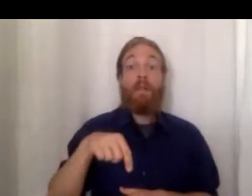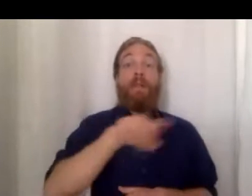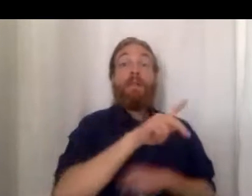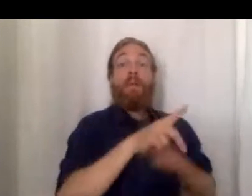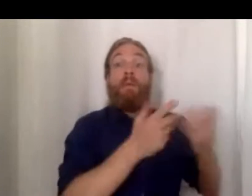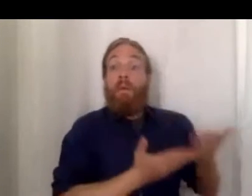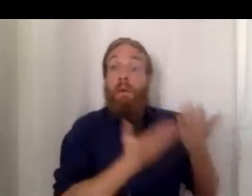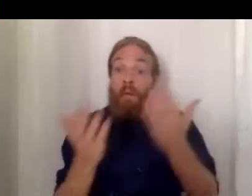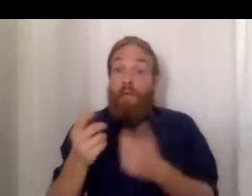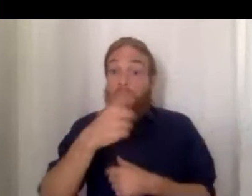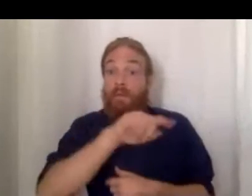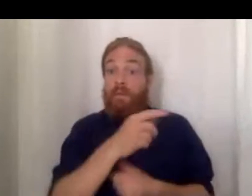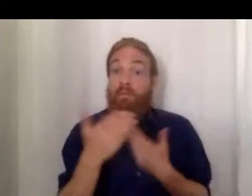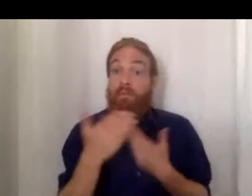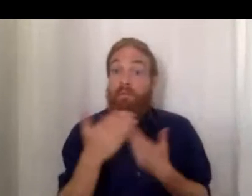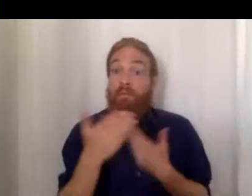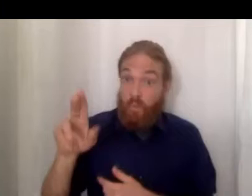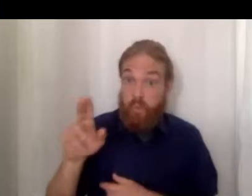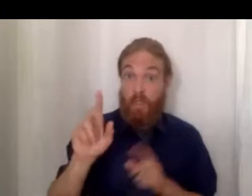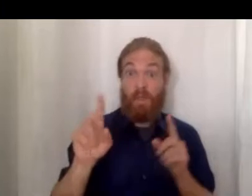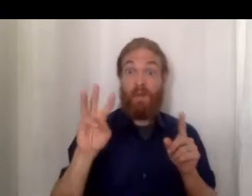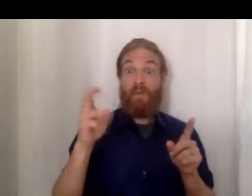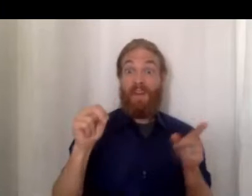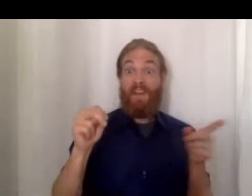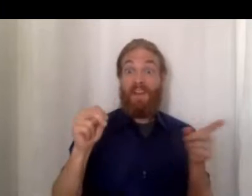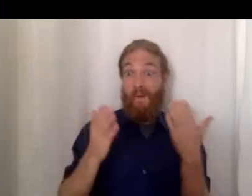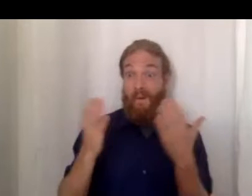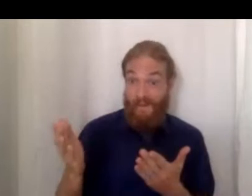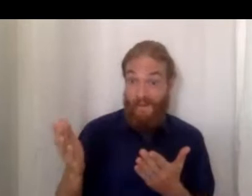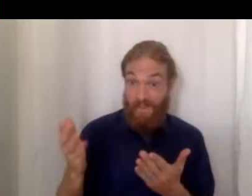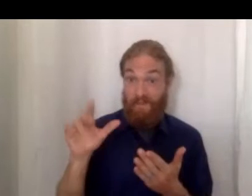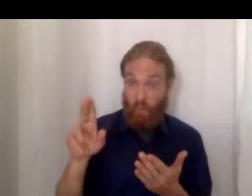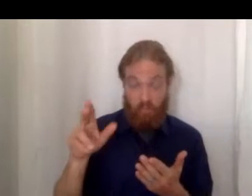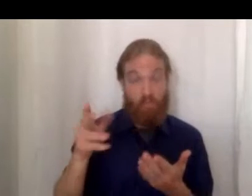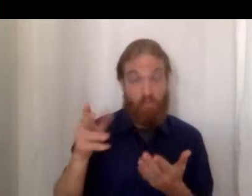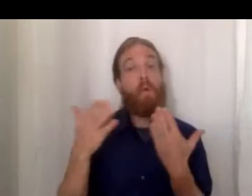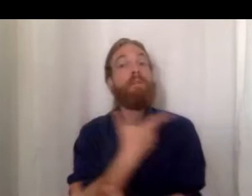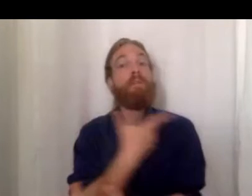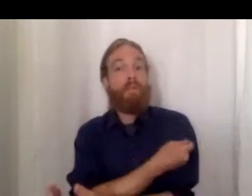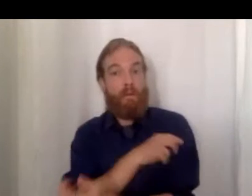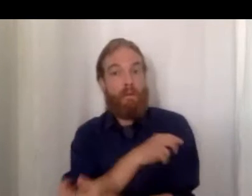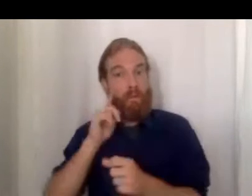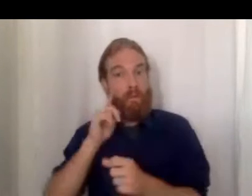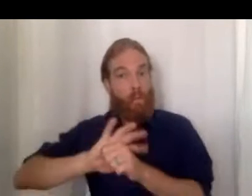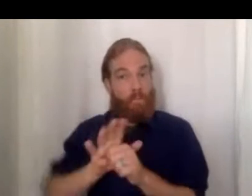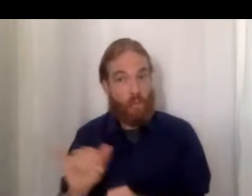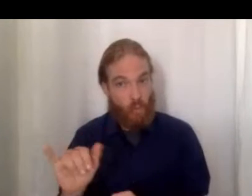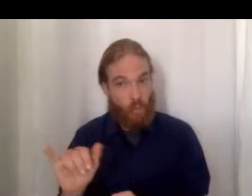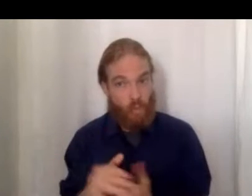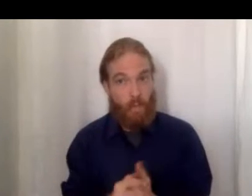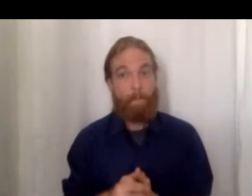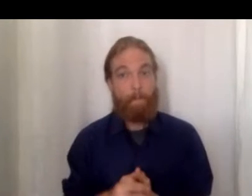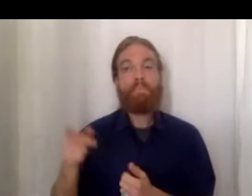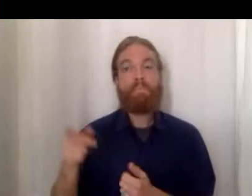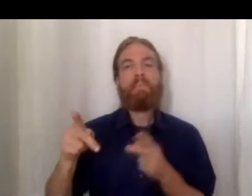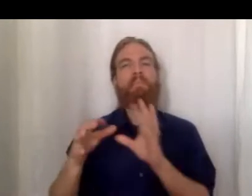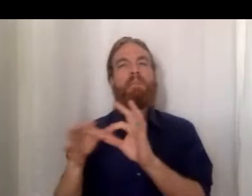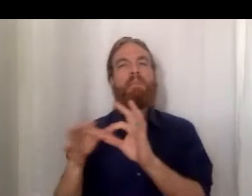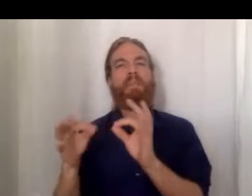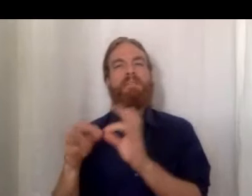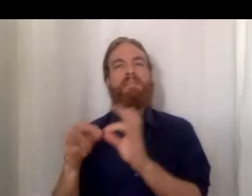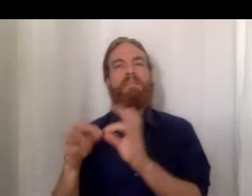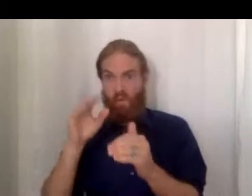vaccine. So as Susan mentioned, there are over 100 locations in our county who is offering